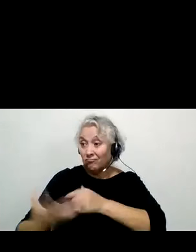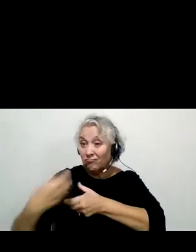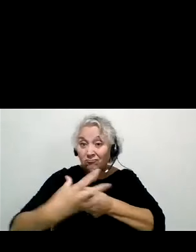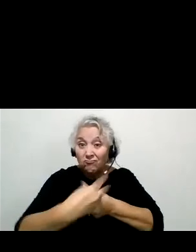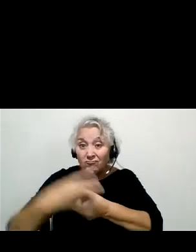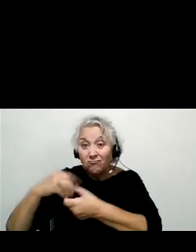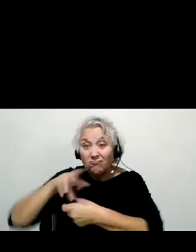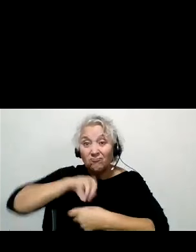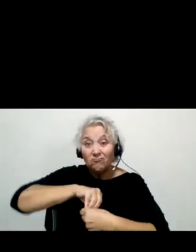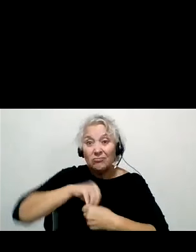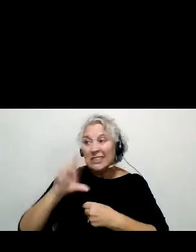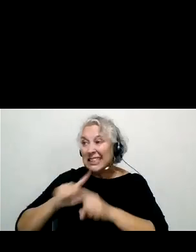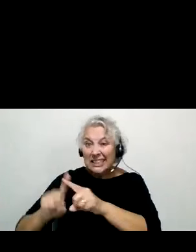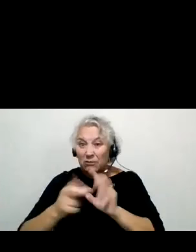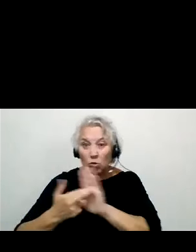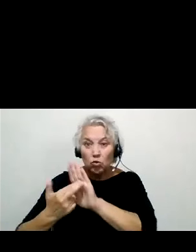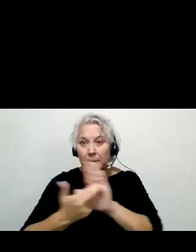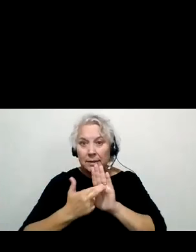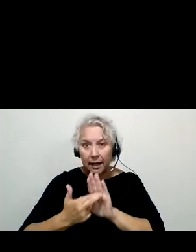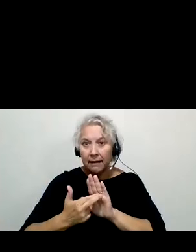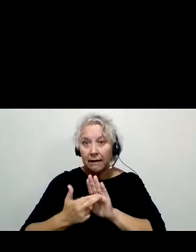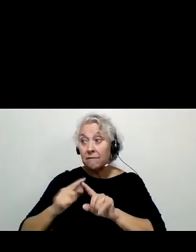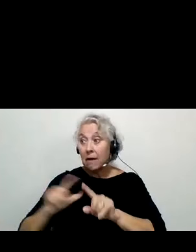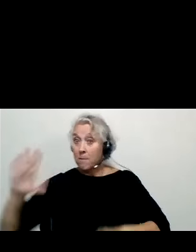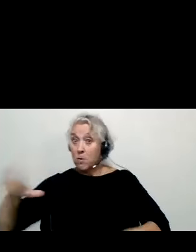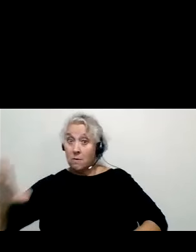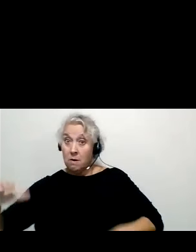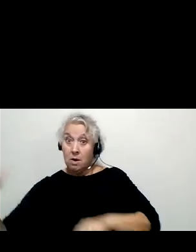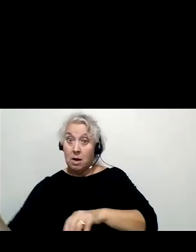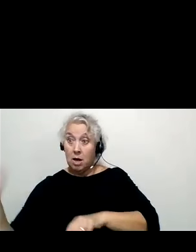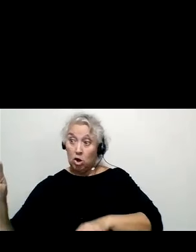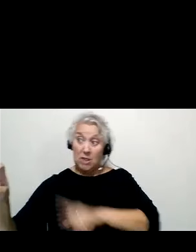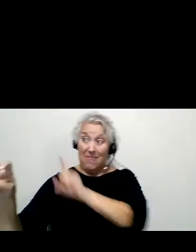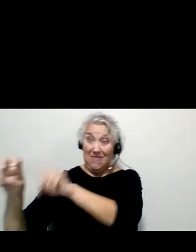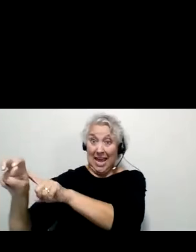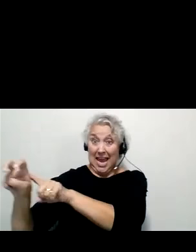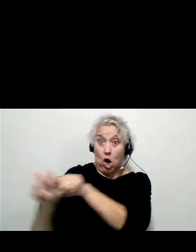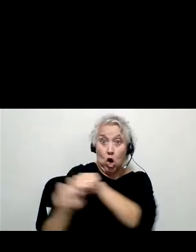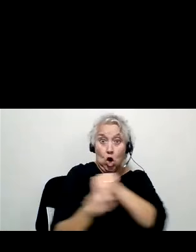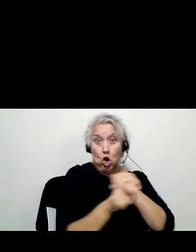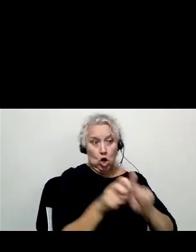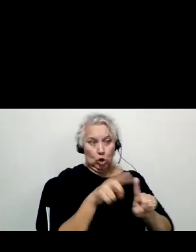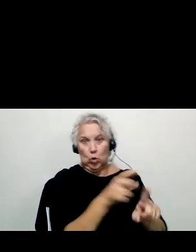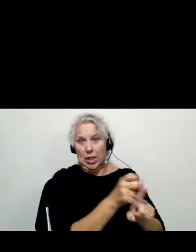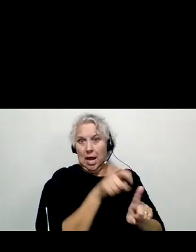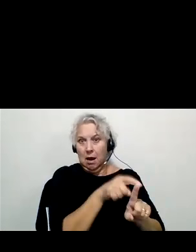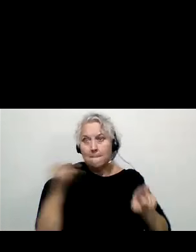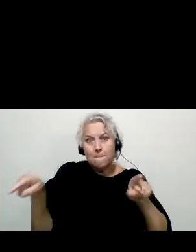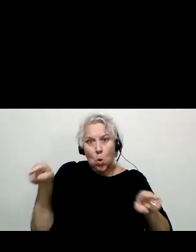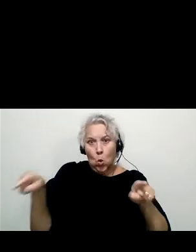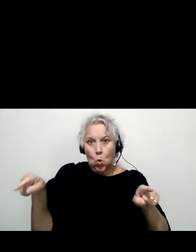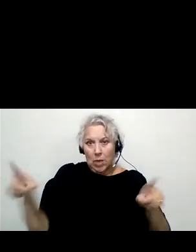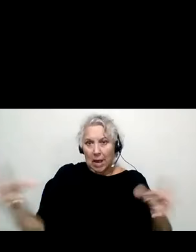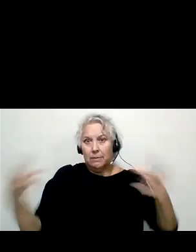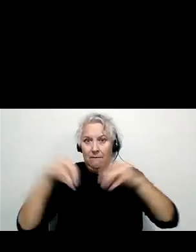participation by representatives from the sending and the receiving environments. I was blessed